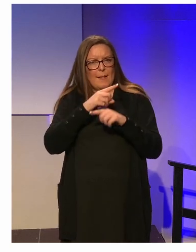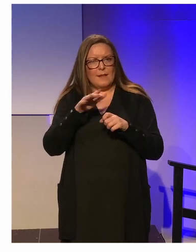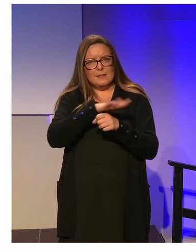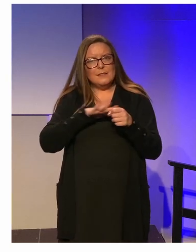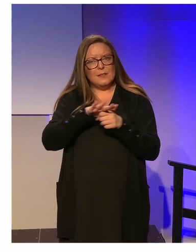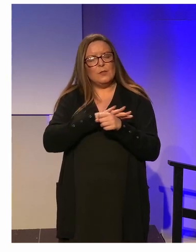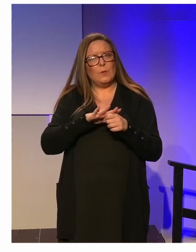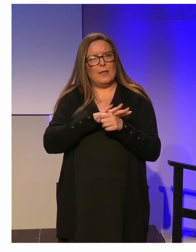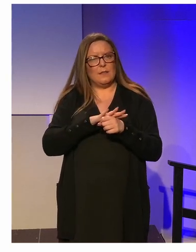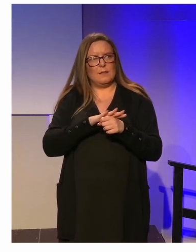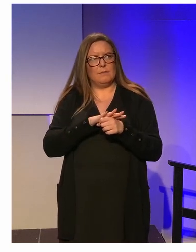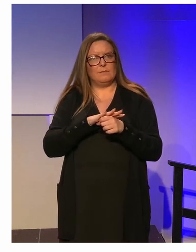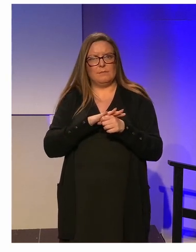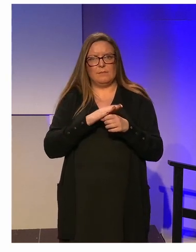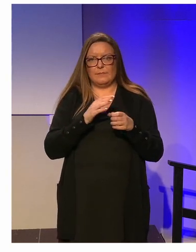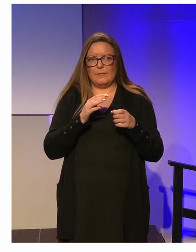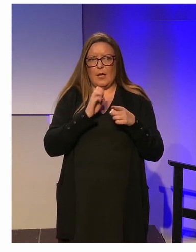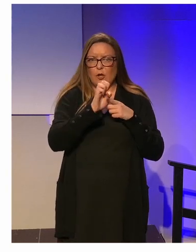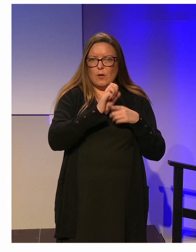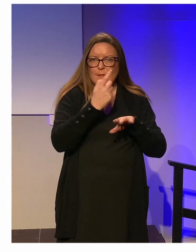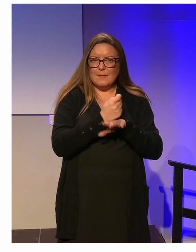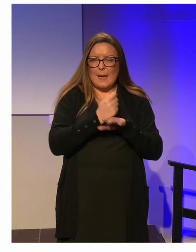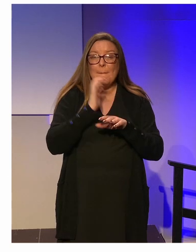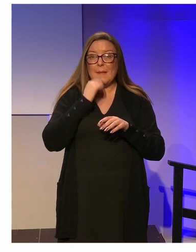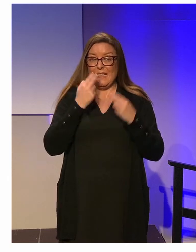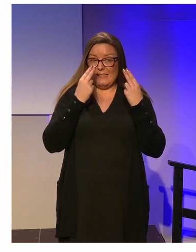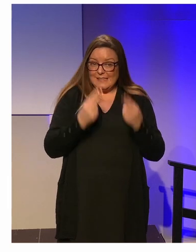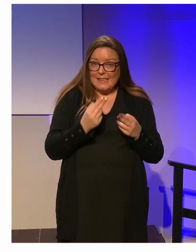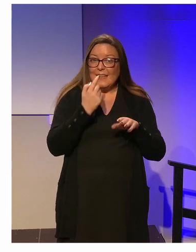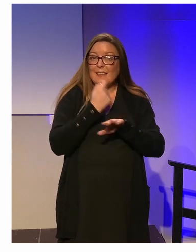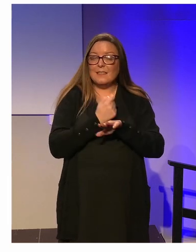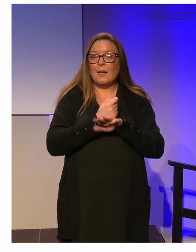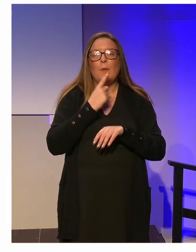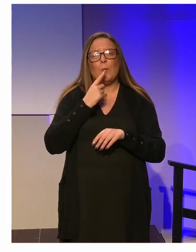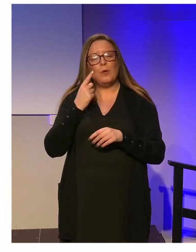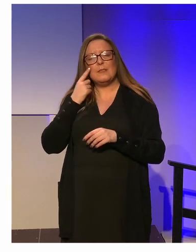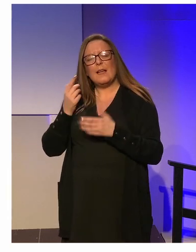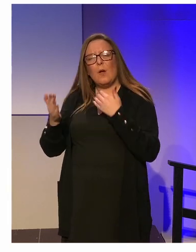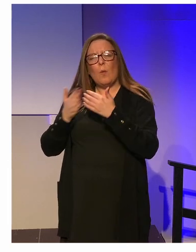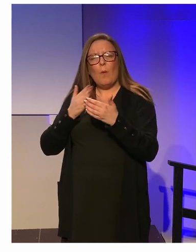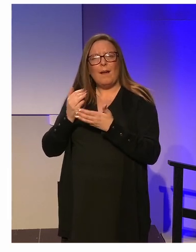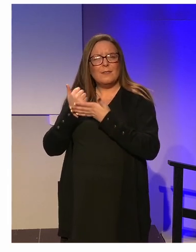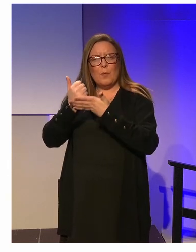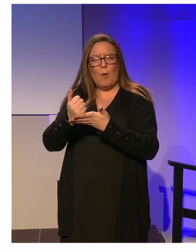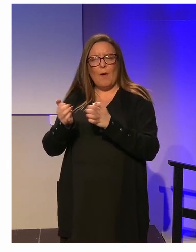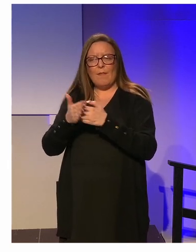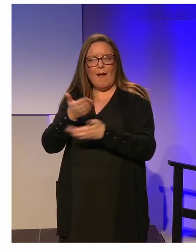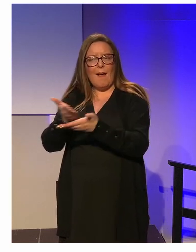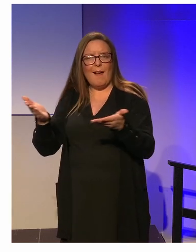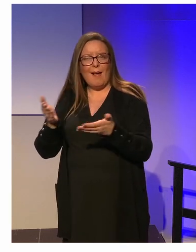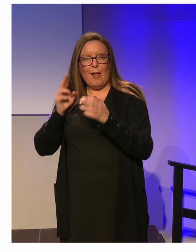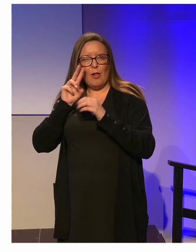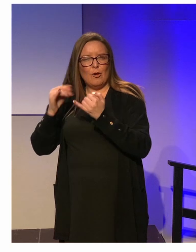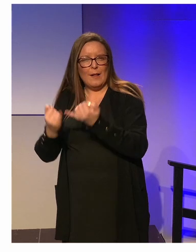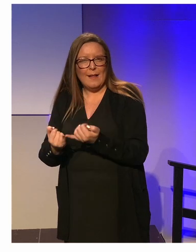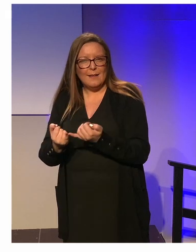a complex amount of time because they need them. But it's seeing what does support for all look like? What does support for some